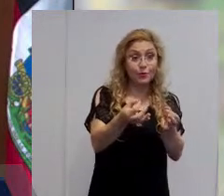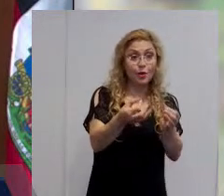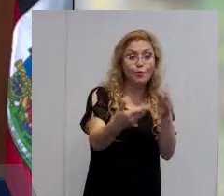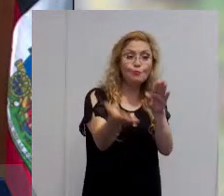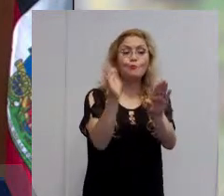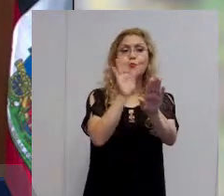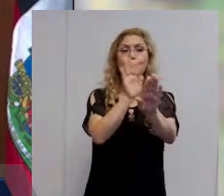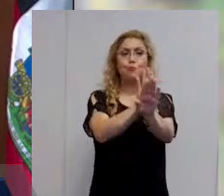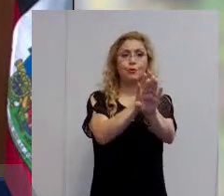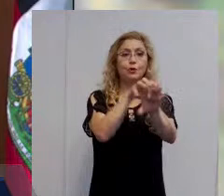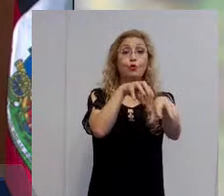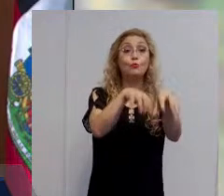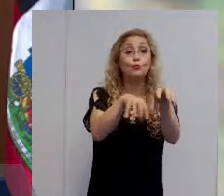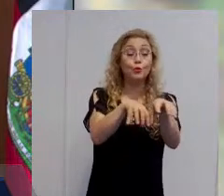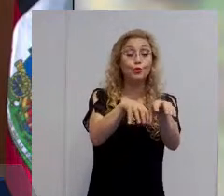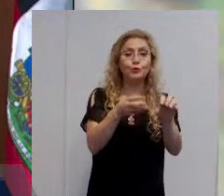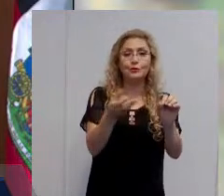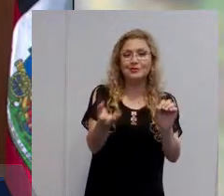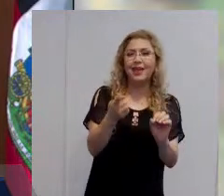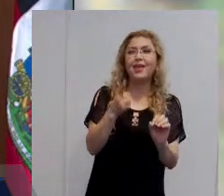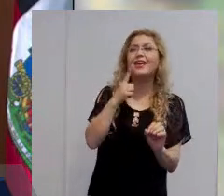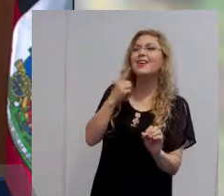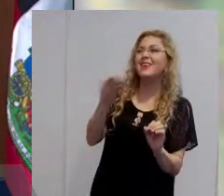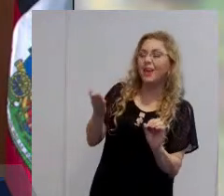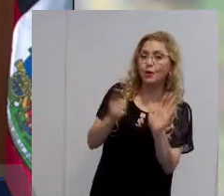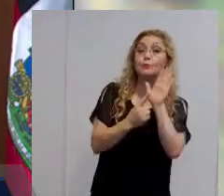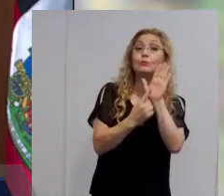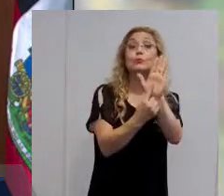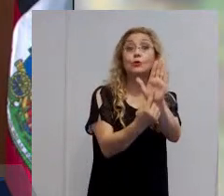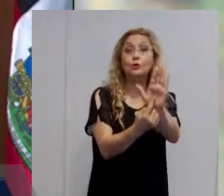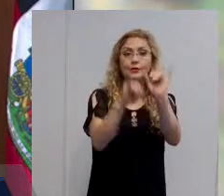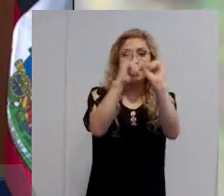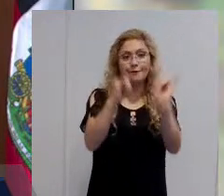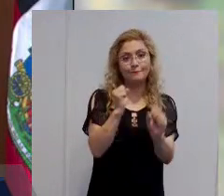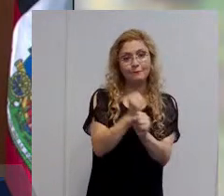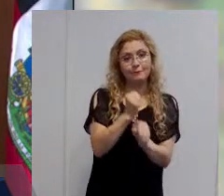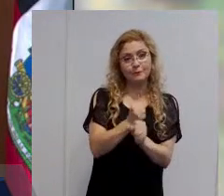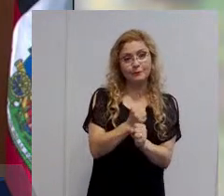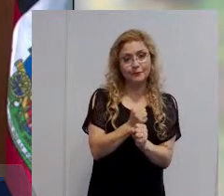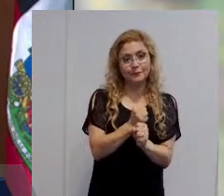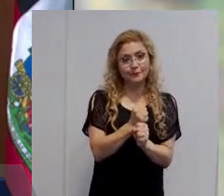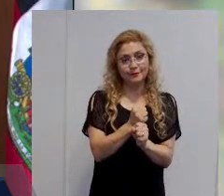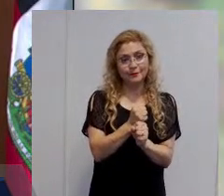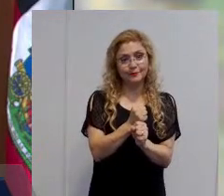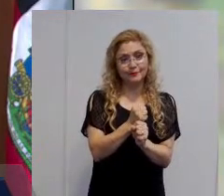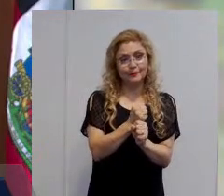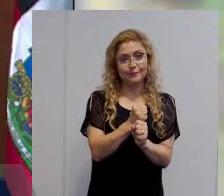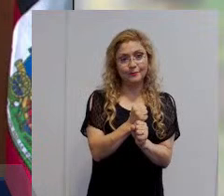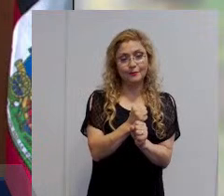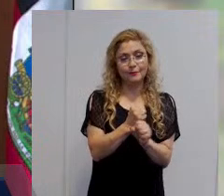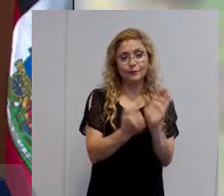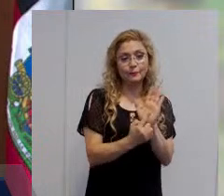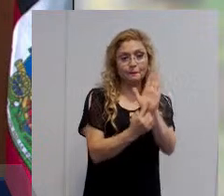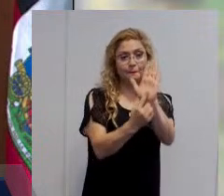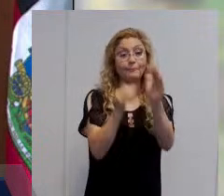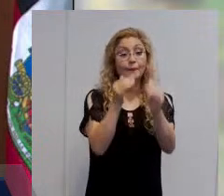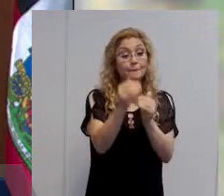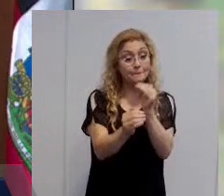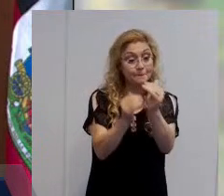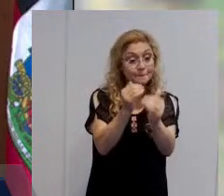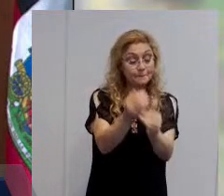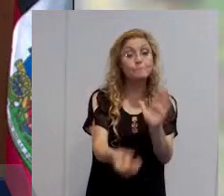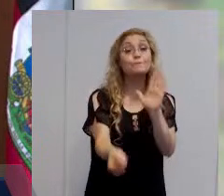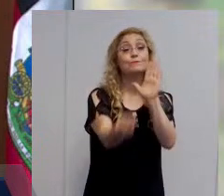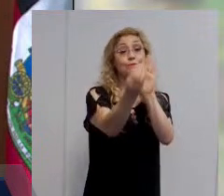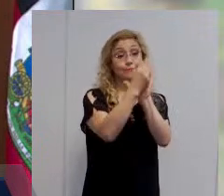story behind each product, of being able to show the faces and how we work, showing each